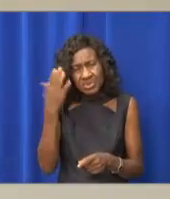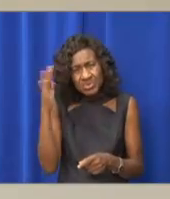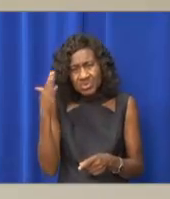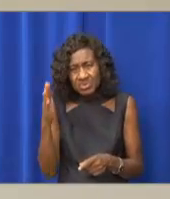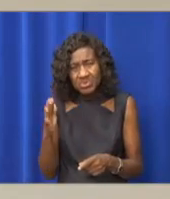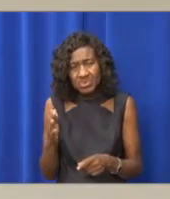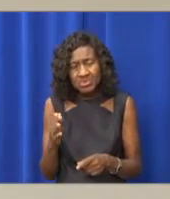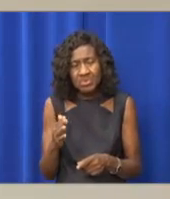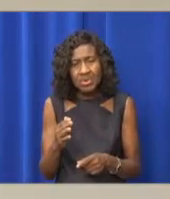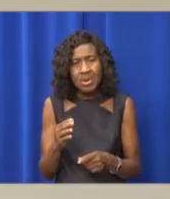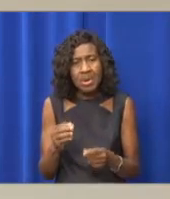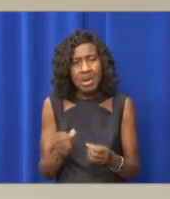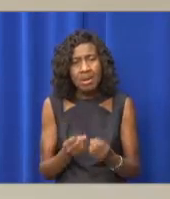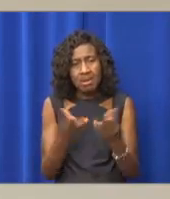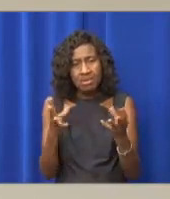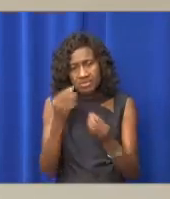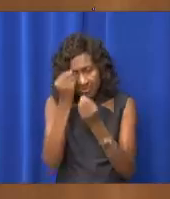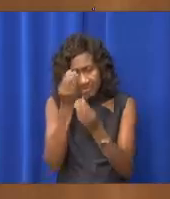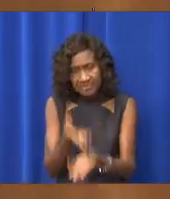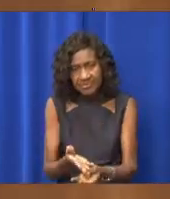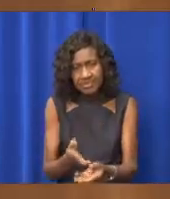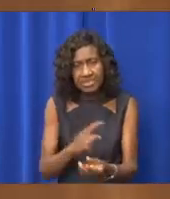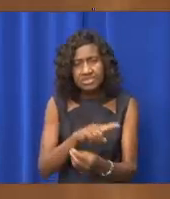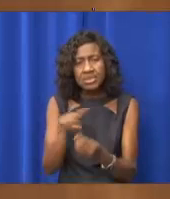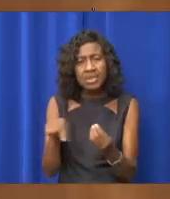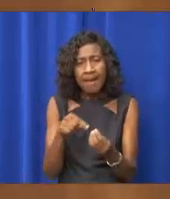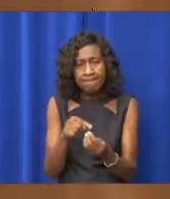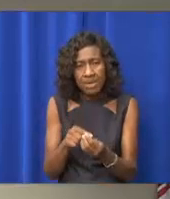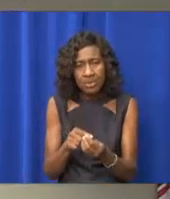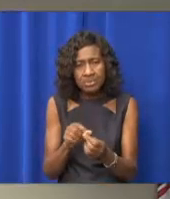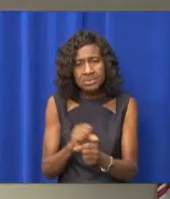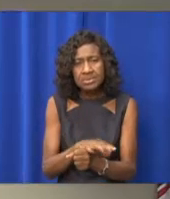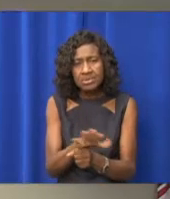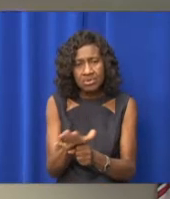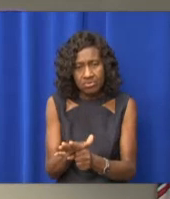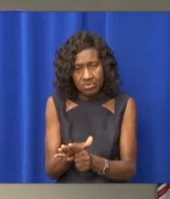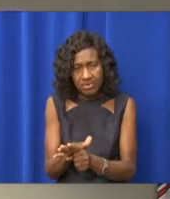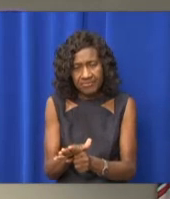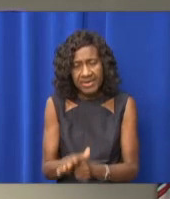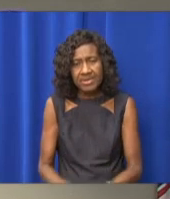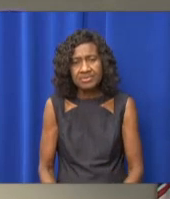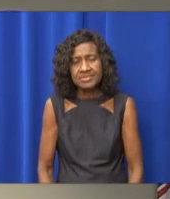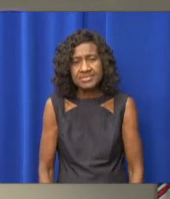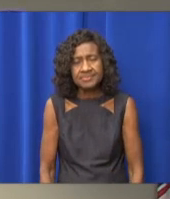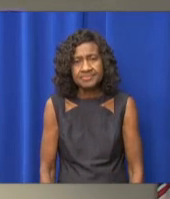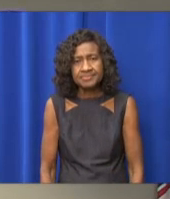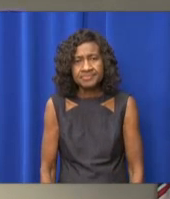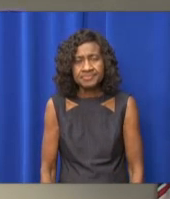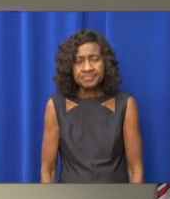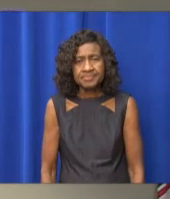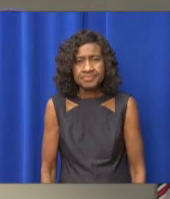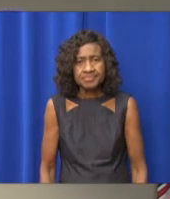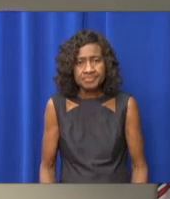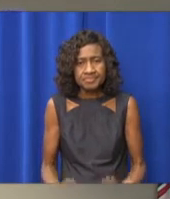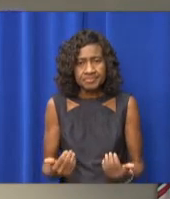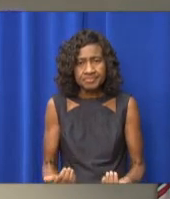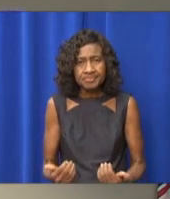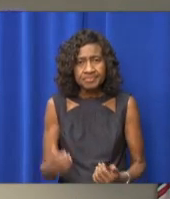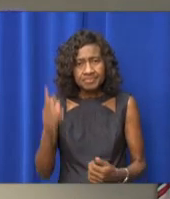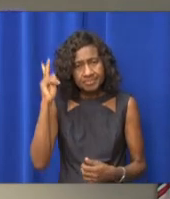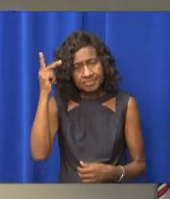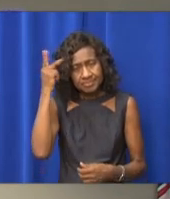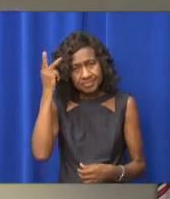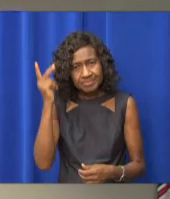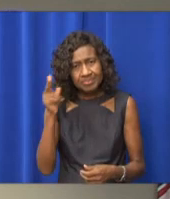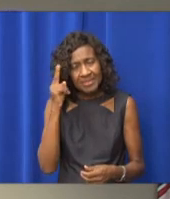Thank you very much. I appreciate that. Okay, thank you, April. Thank you, Dr. Lee. We're now going to go to our Honorable Premier. Thank you,